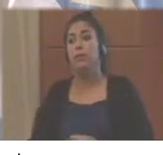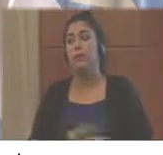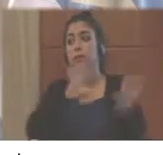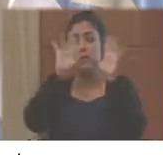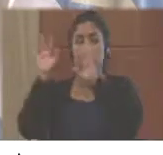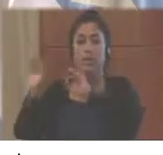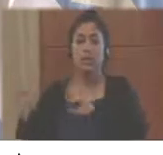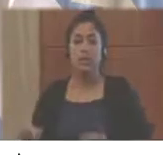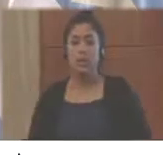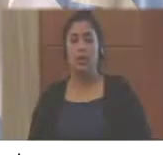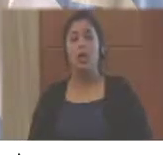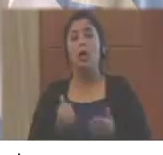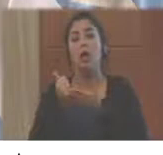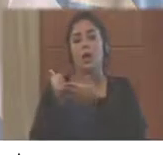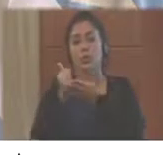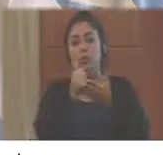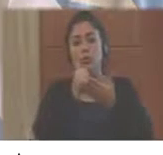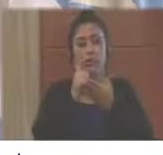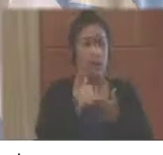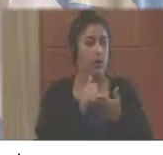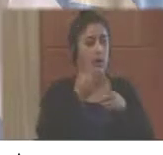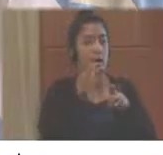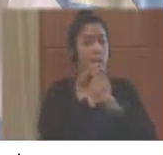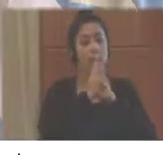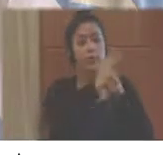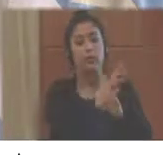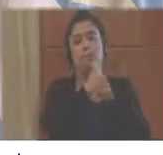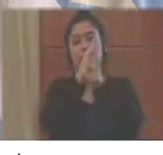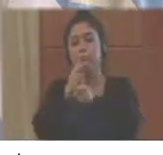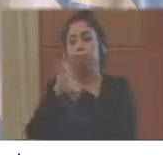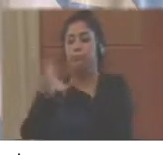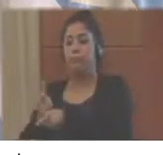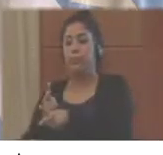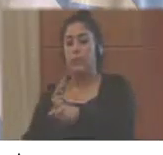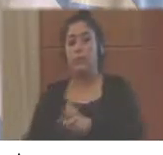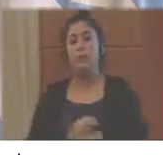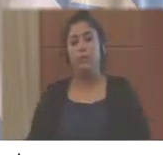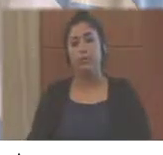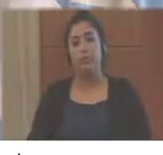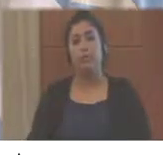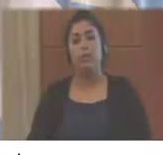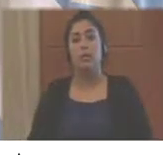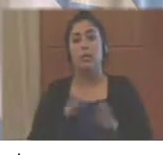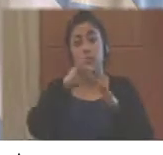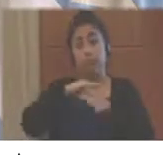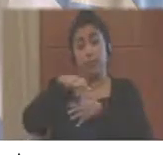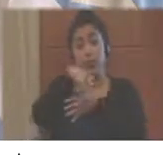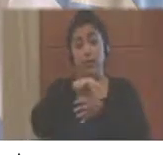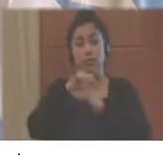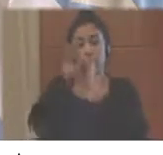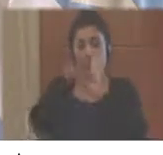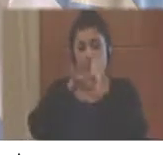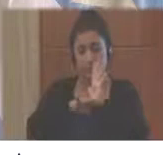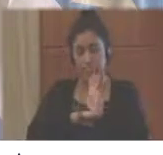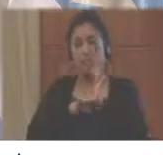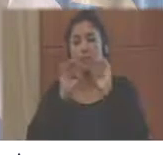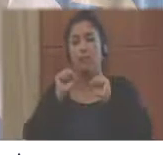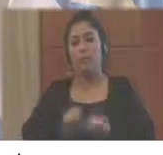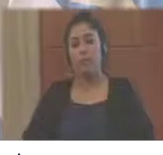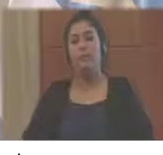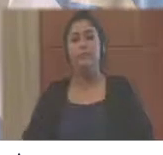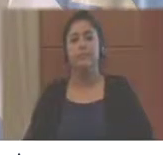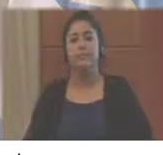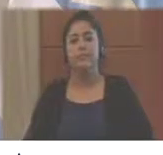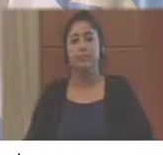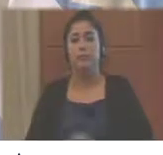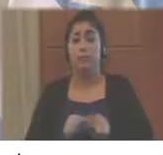organizations and departments that manage risks in all countries, and UNISDR as well, to continue